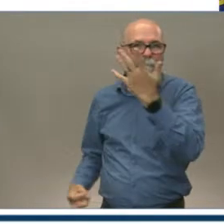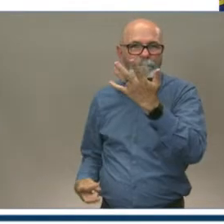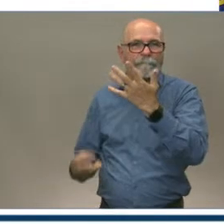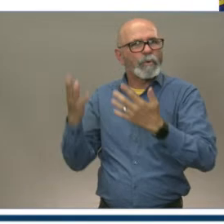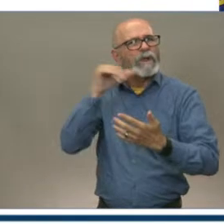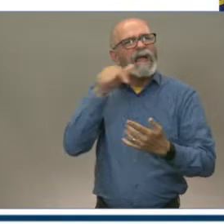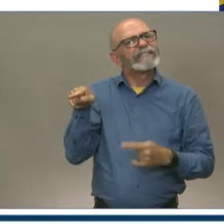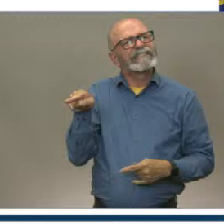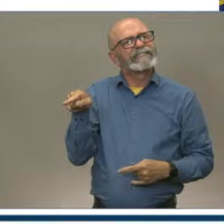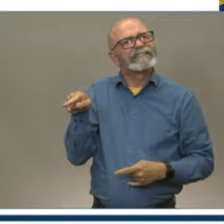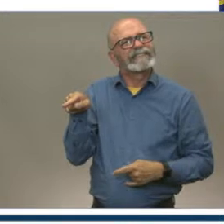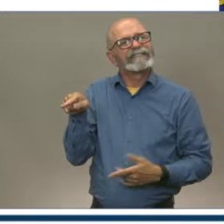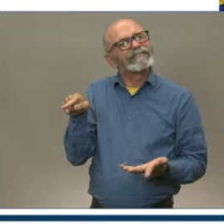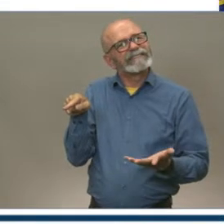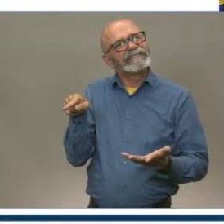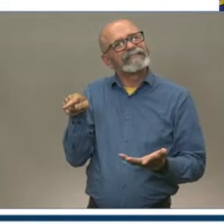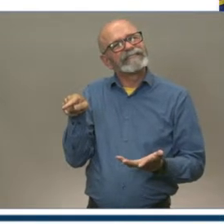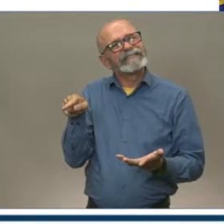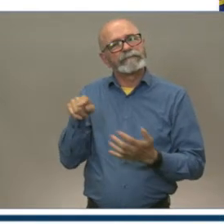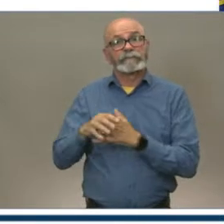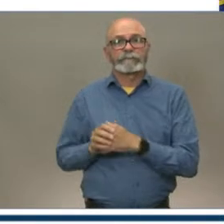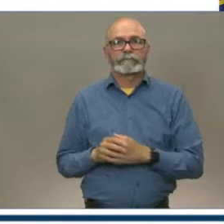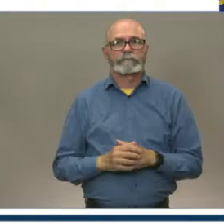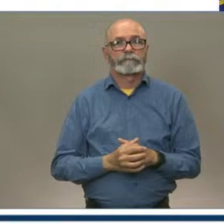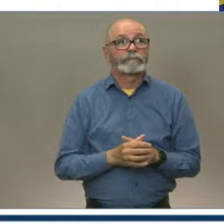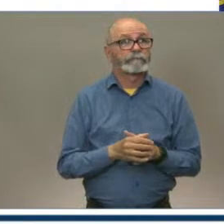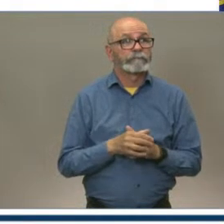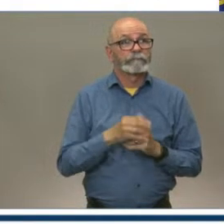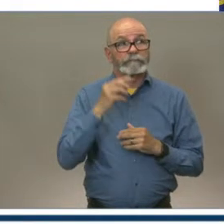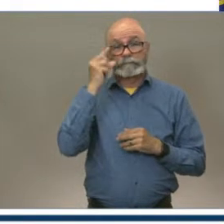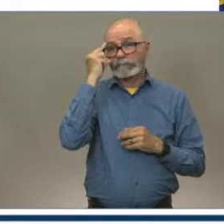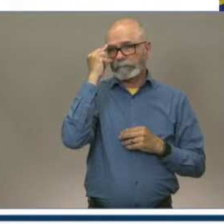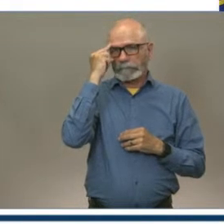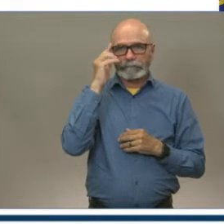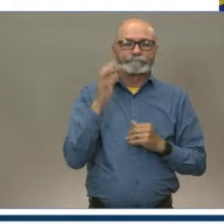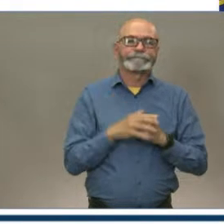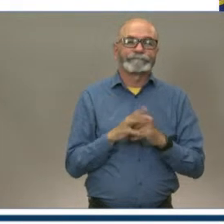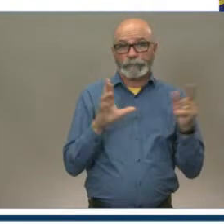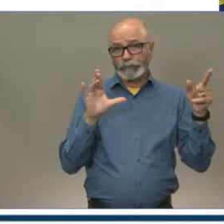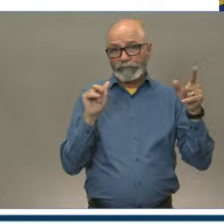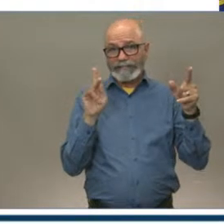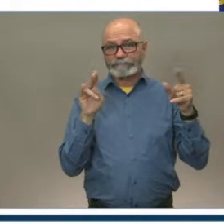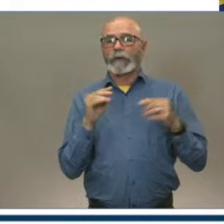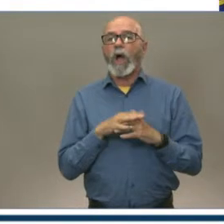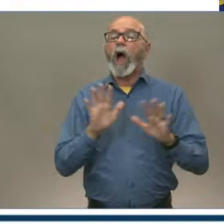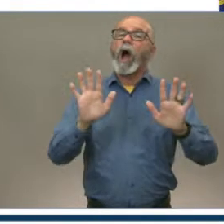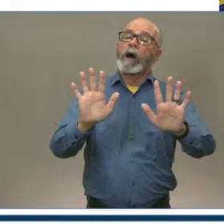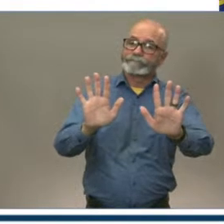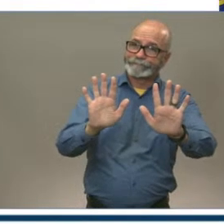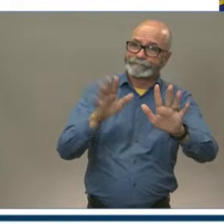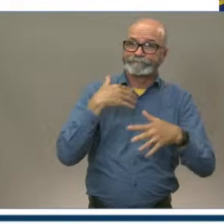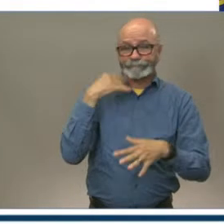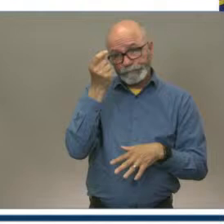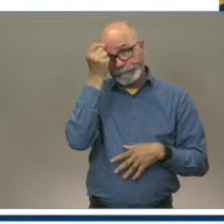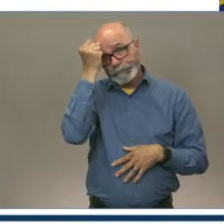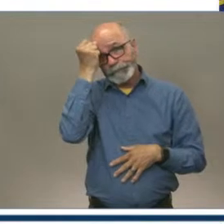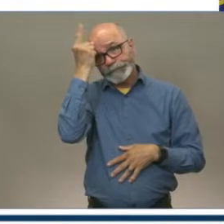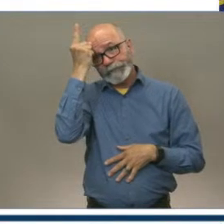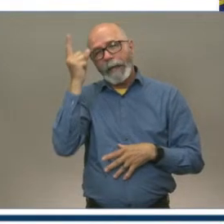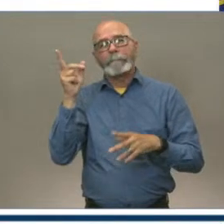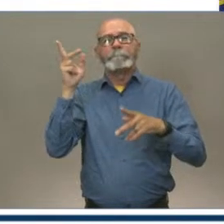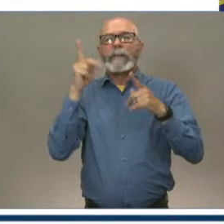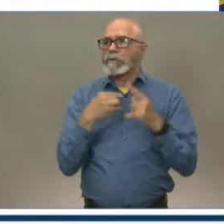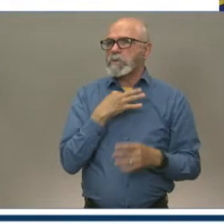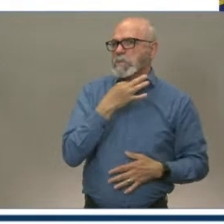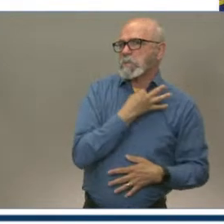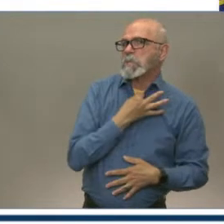accountable for what happened. Well, I can certainly understand the desire to look for reasons of